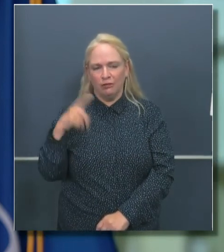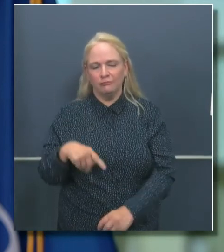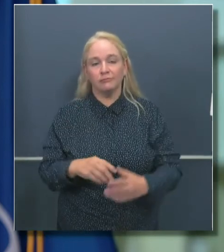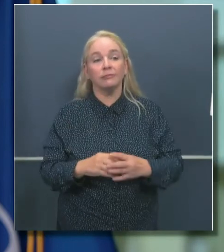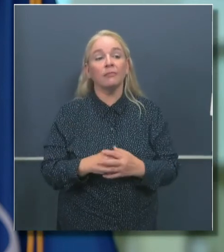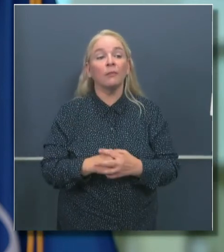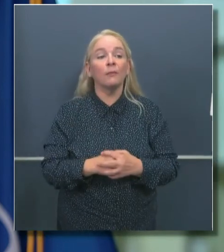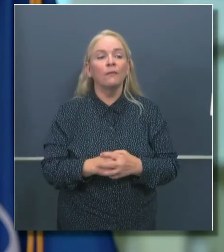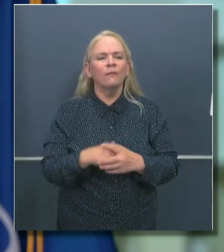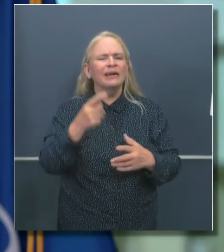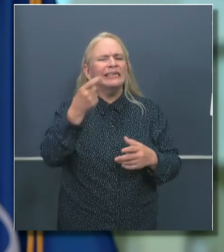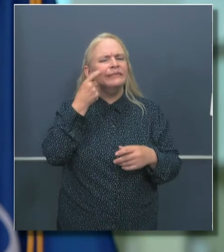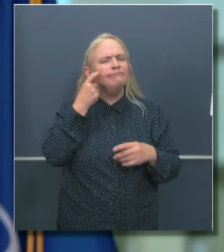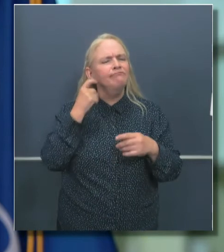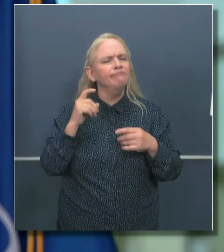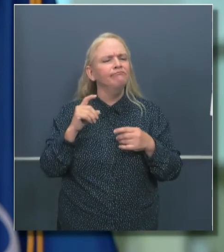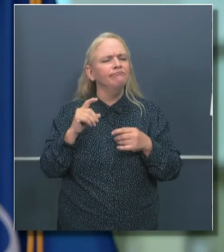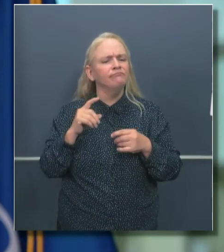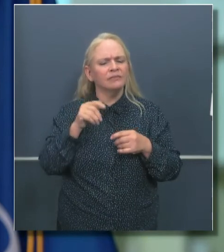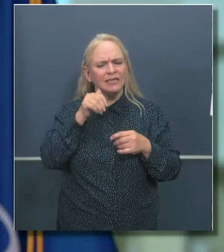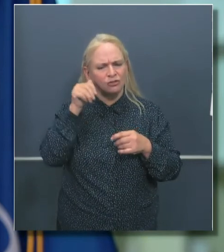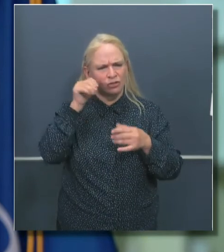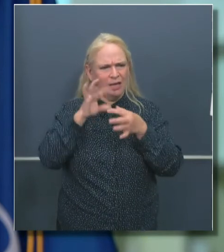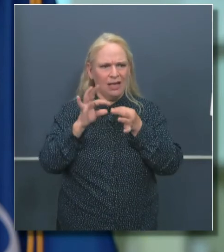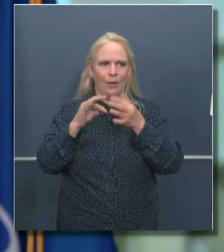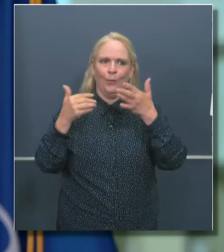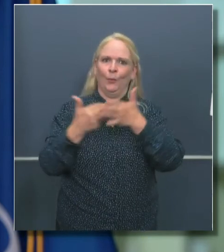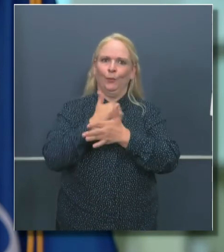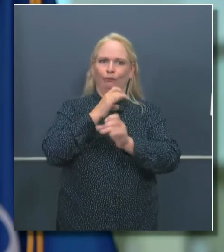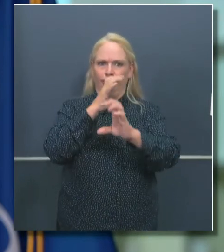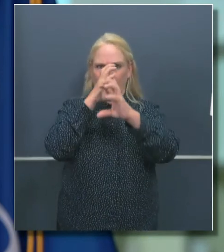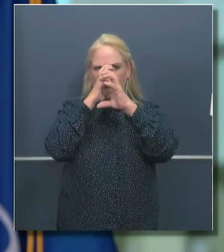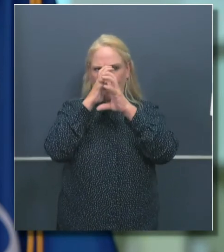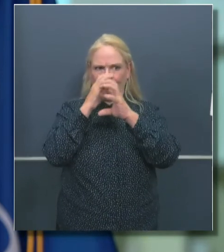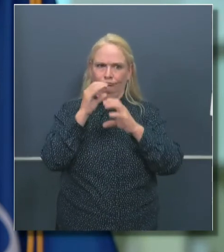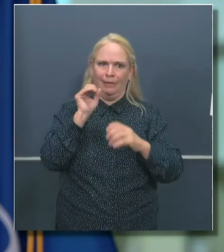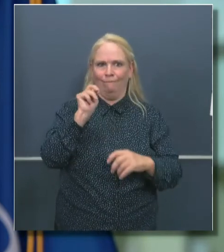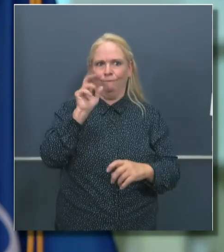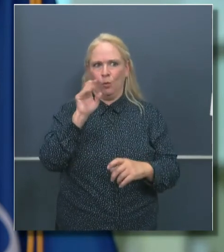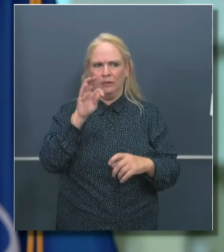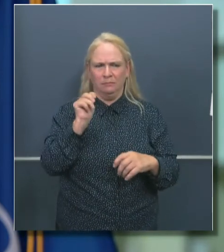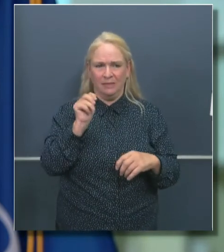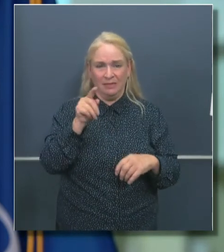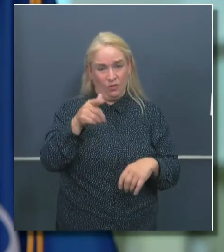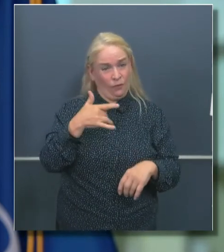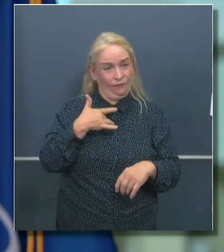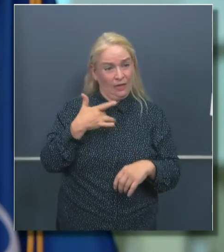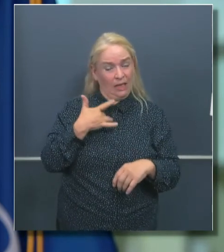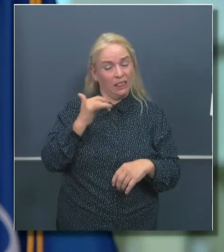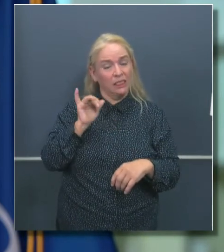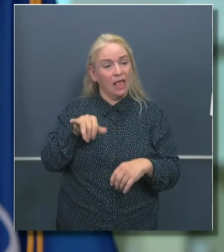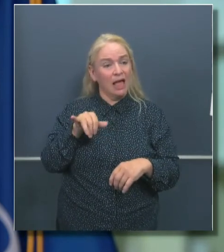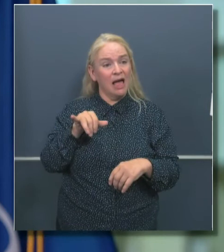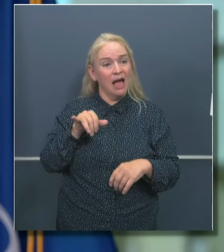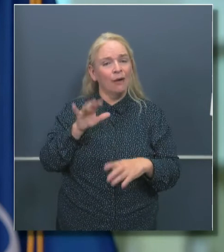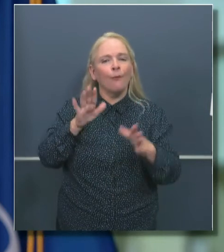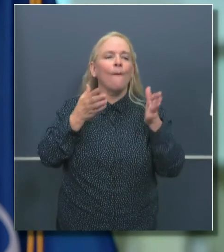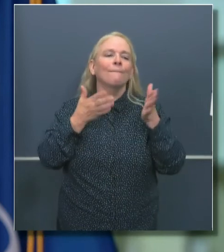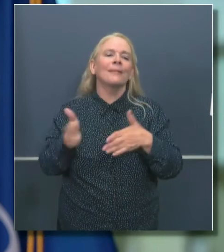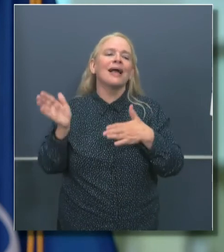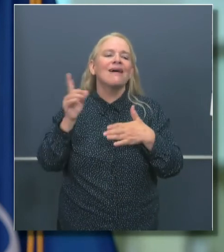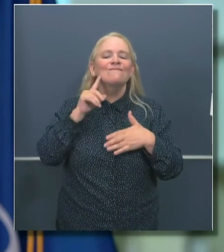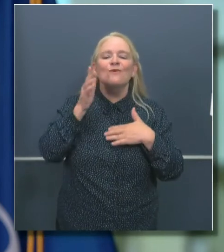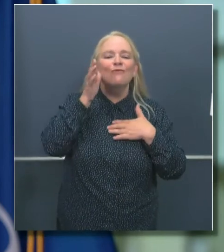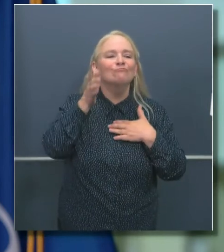you announced yesterday change the reopening strategy going forward. Are